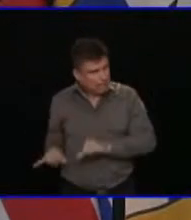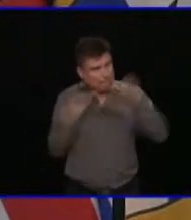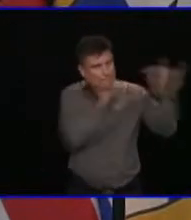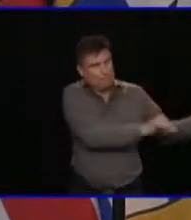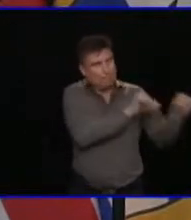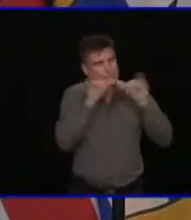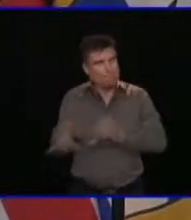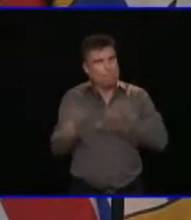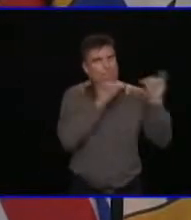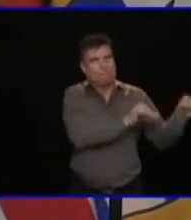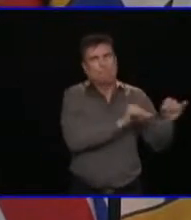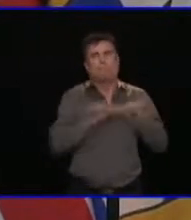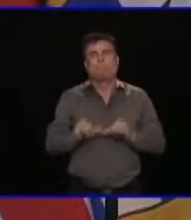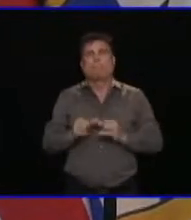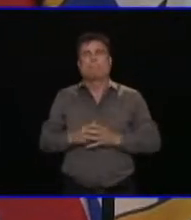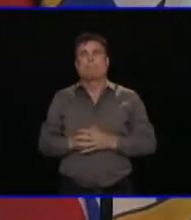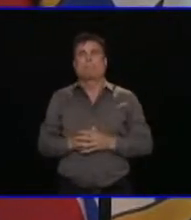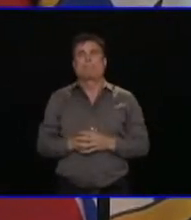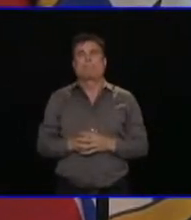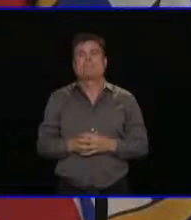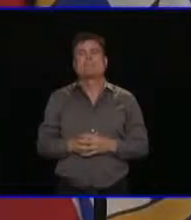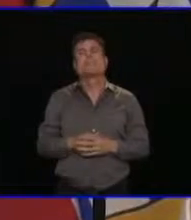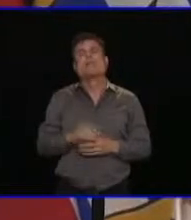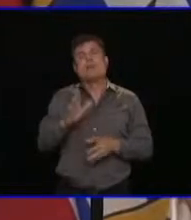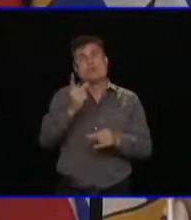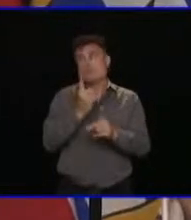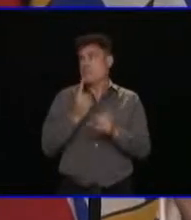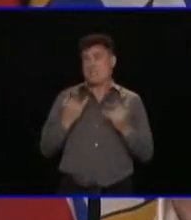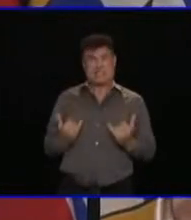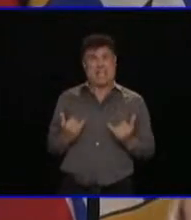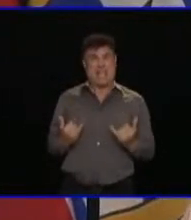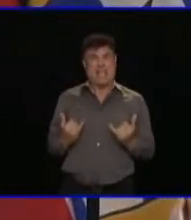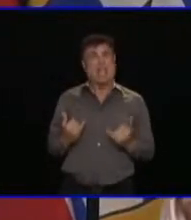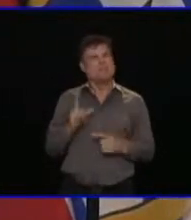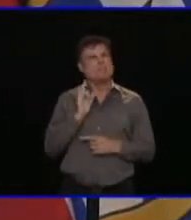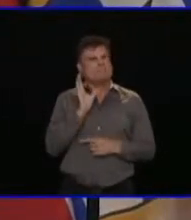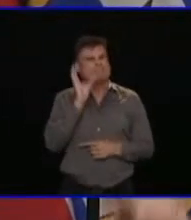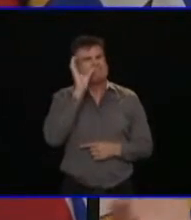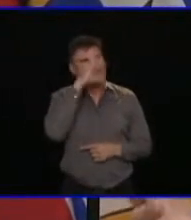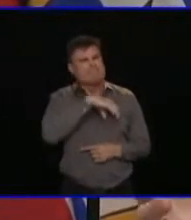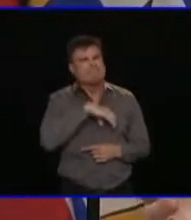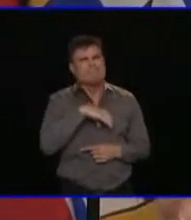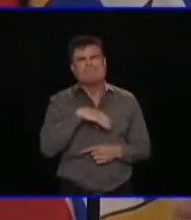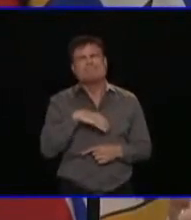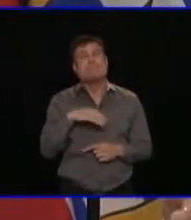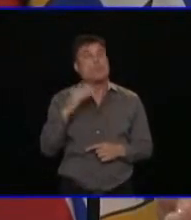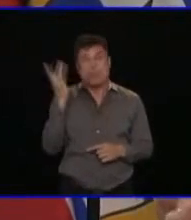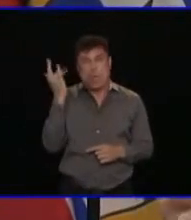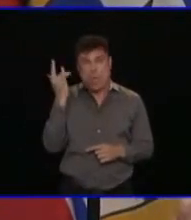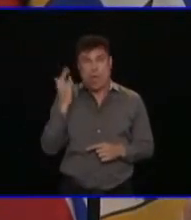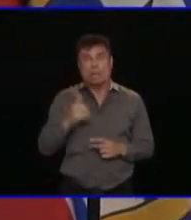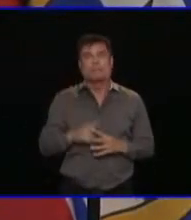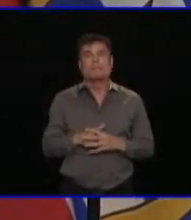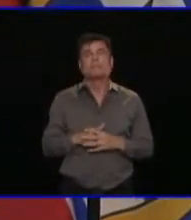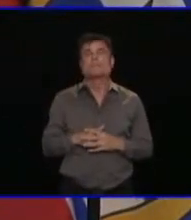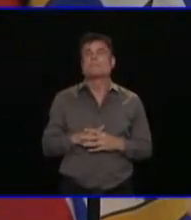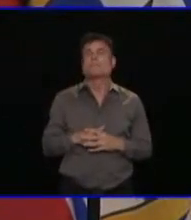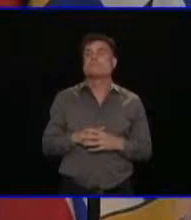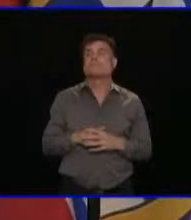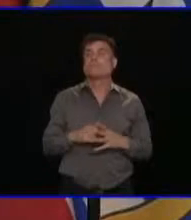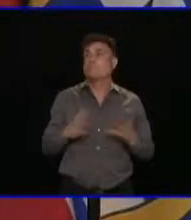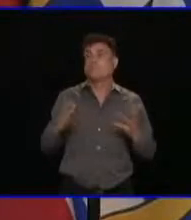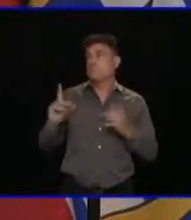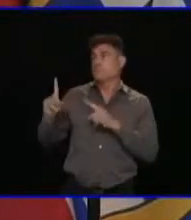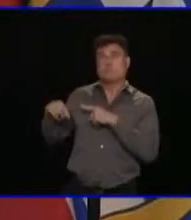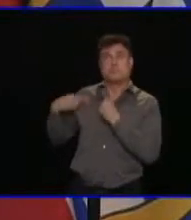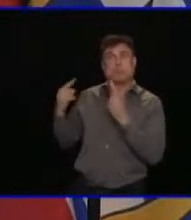strange place, because until we have the ability to protect the population from this virus, either through an effective